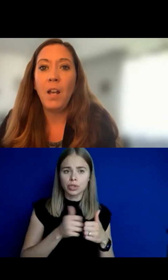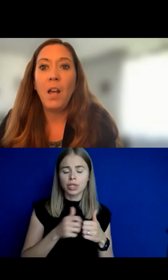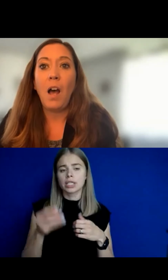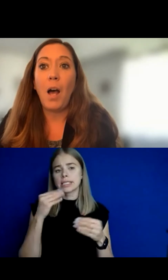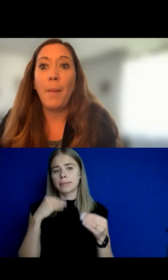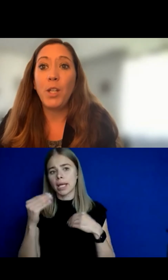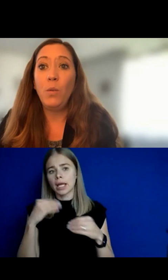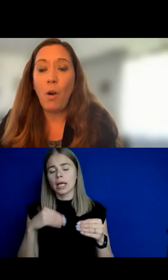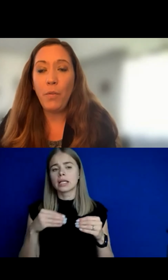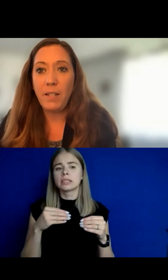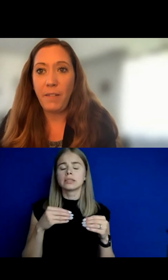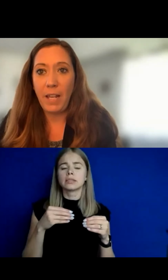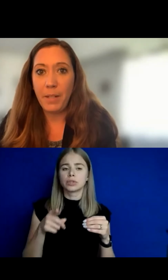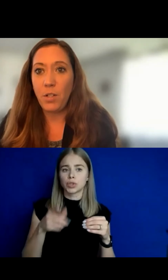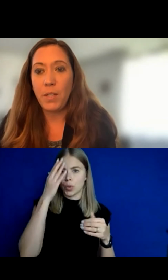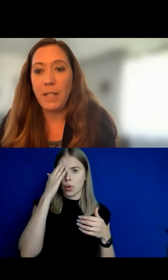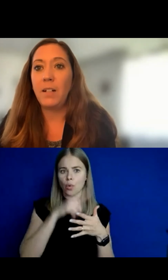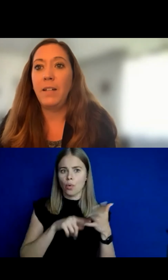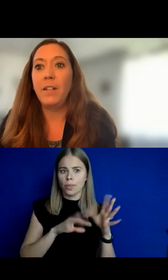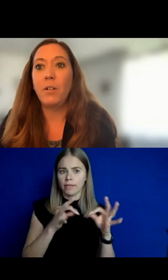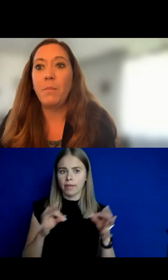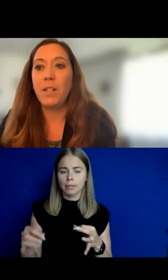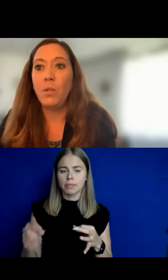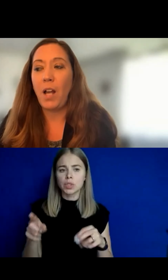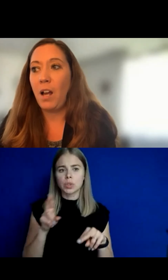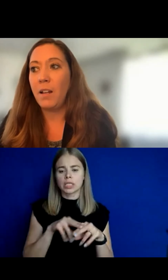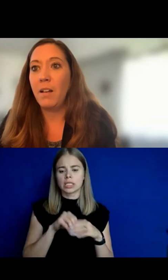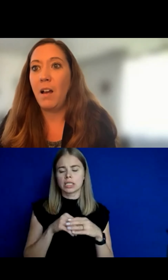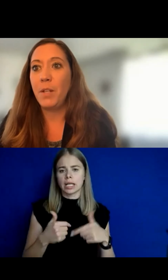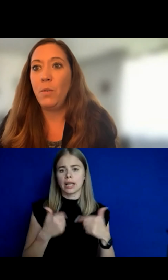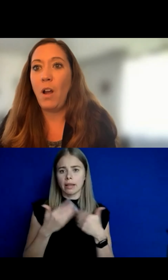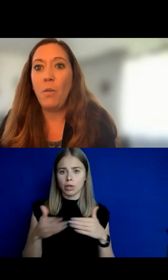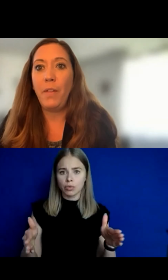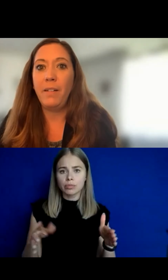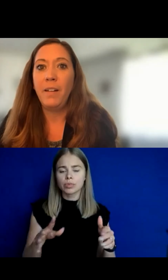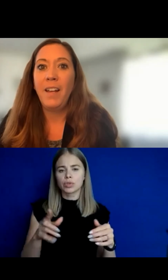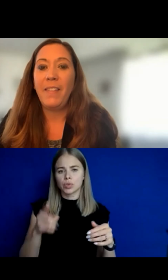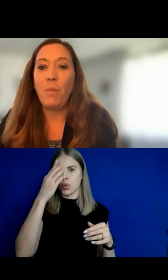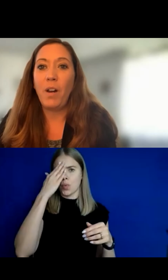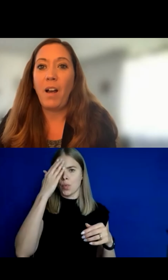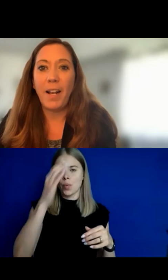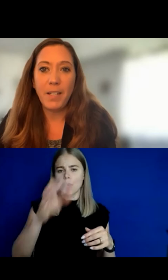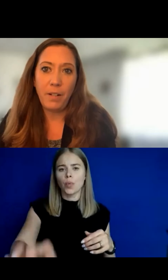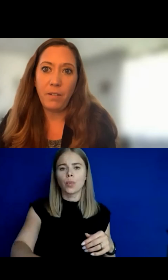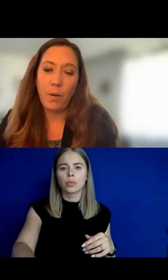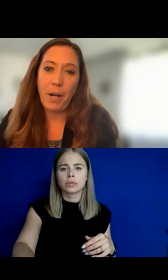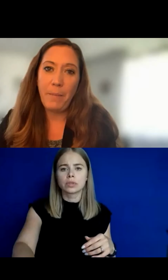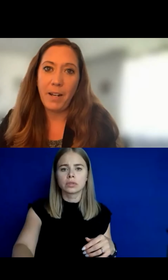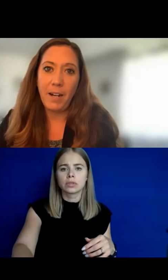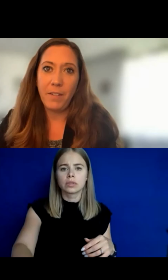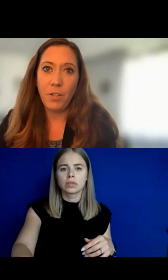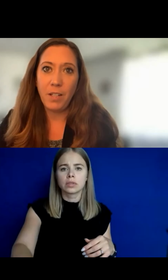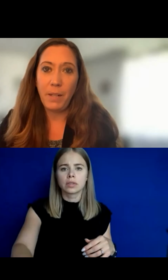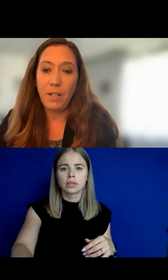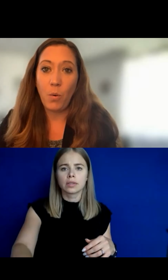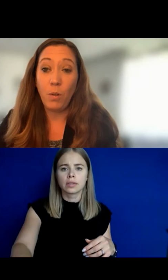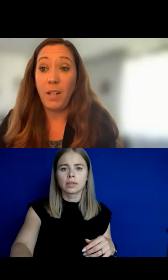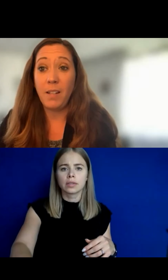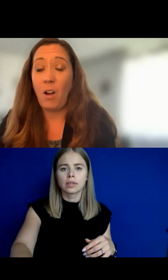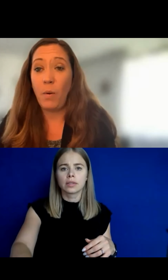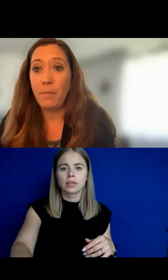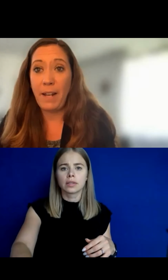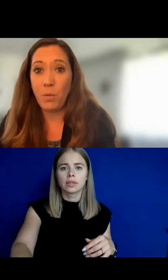PERS. These families, you sit in their living rooms and you talk, that what a hospital or a primary care physician is being